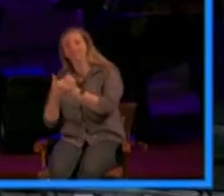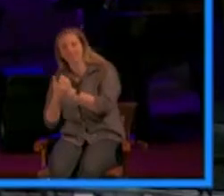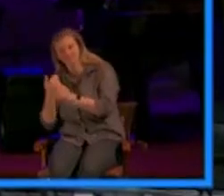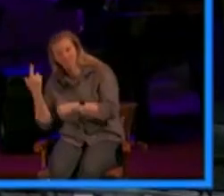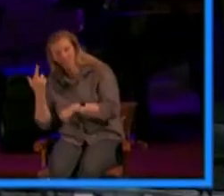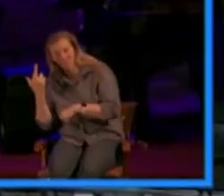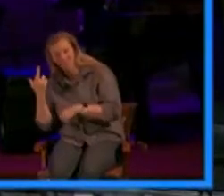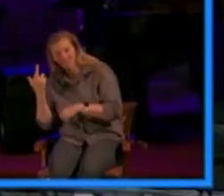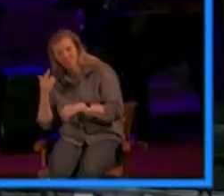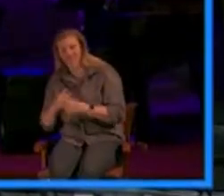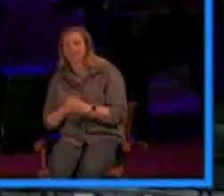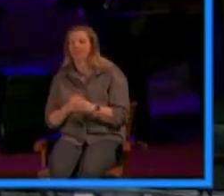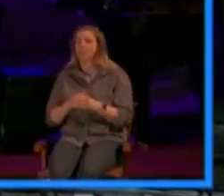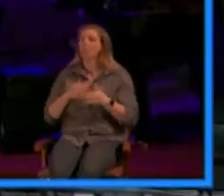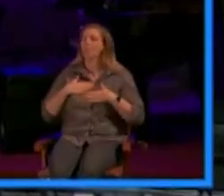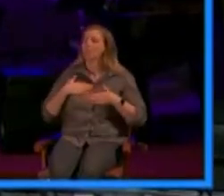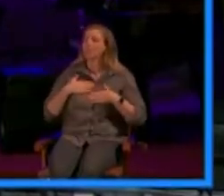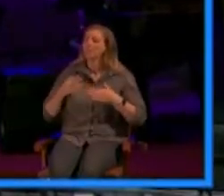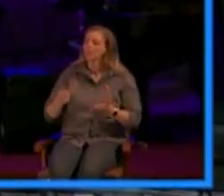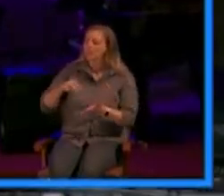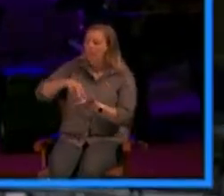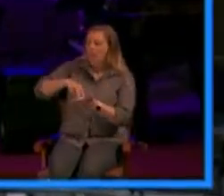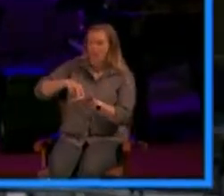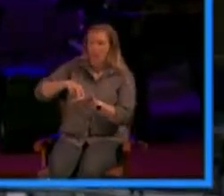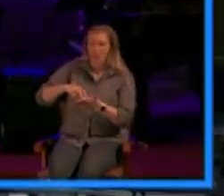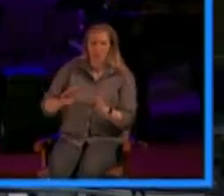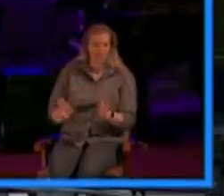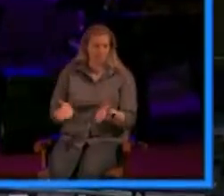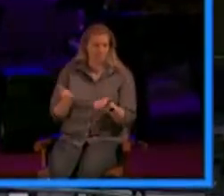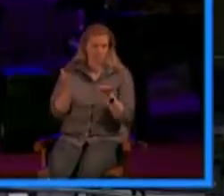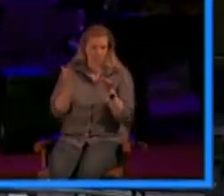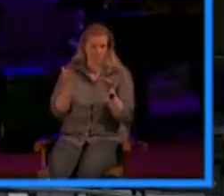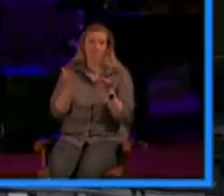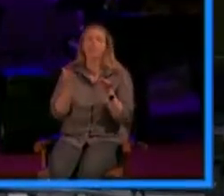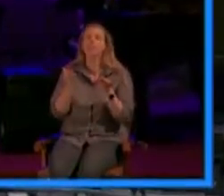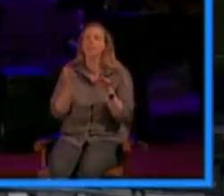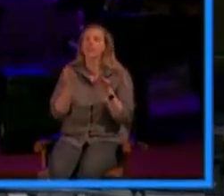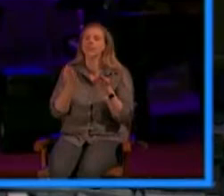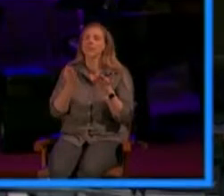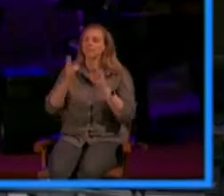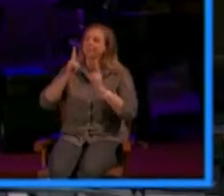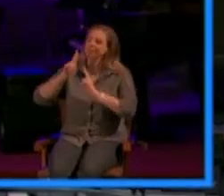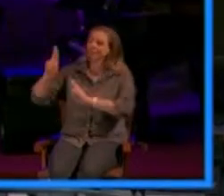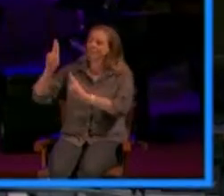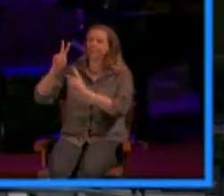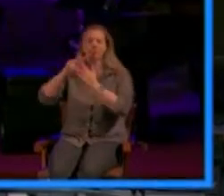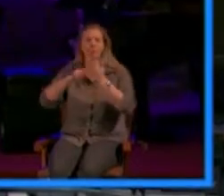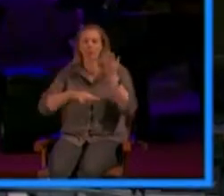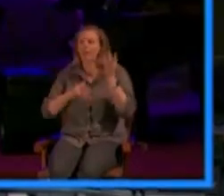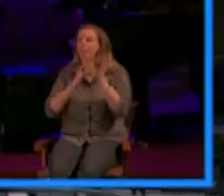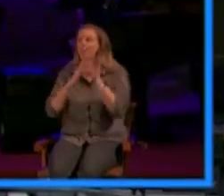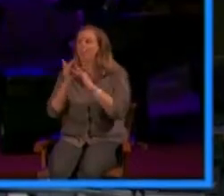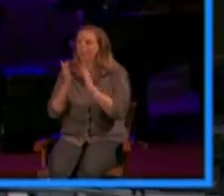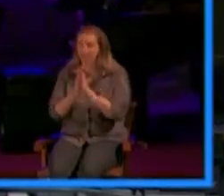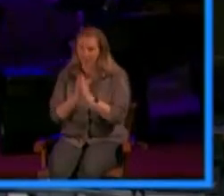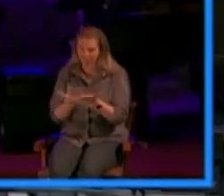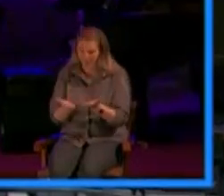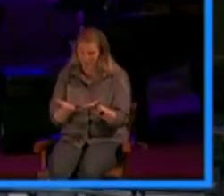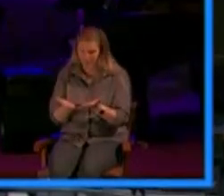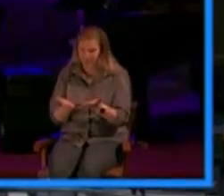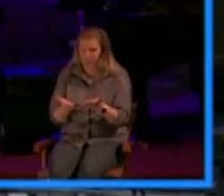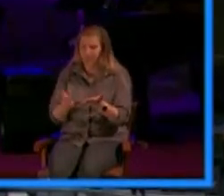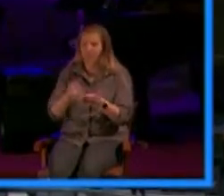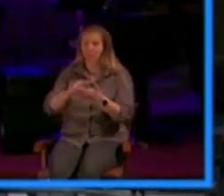me to stand in honor of our God and the reading of His Word? And I'd like to read for us this morning. I'll be reading from